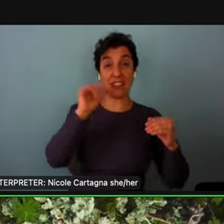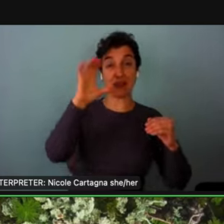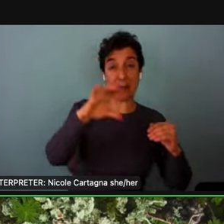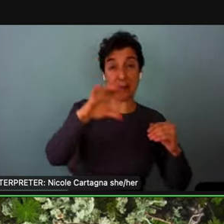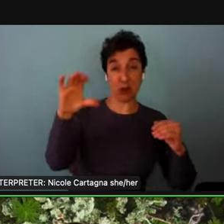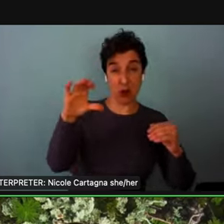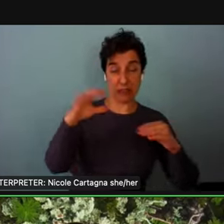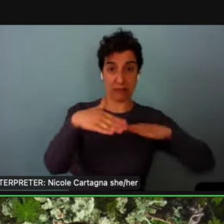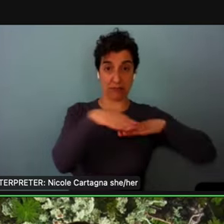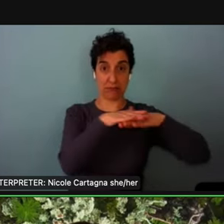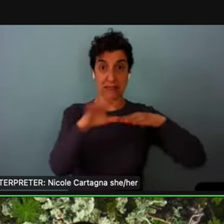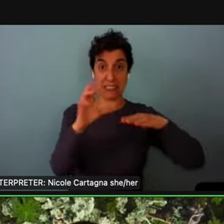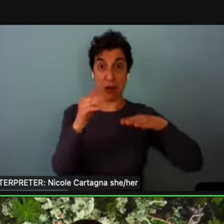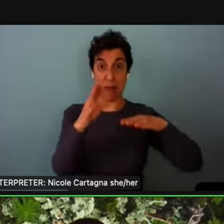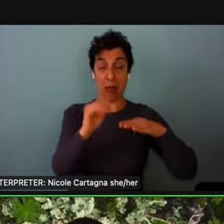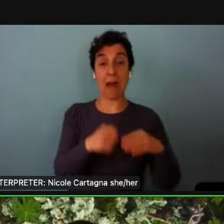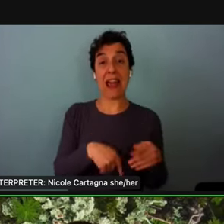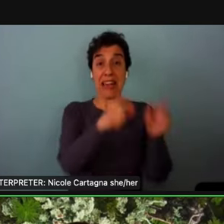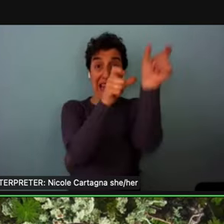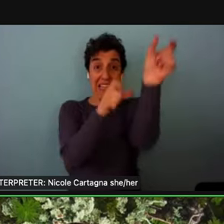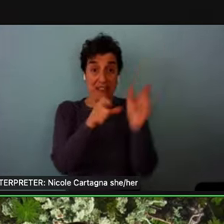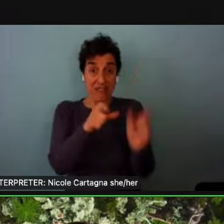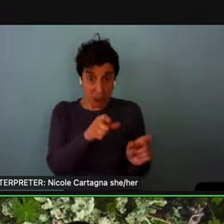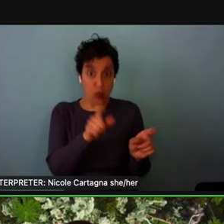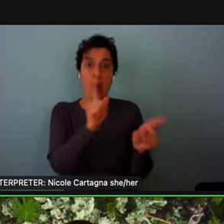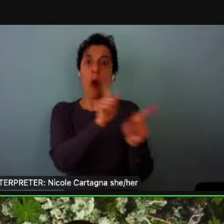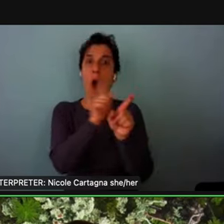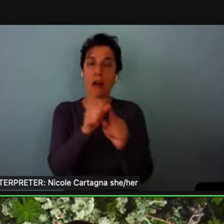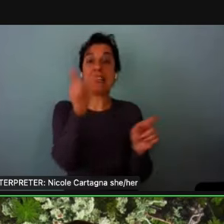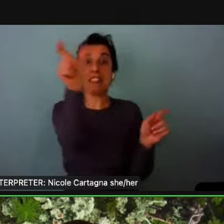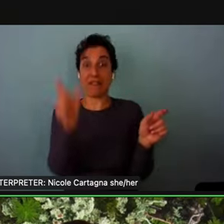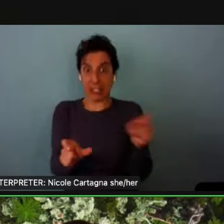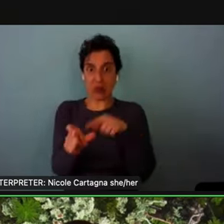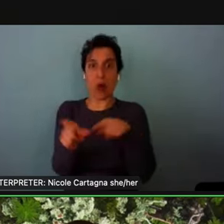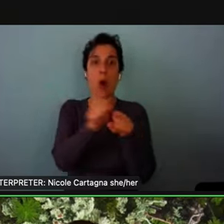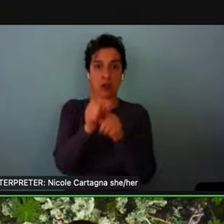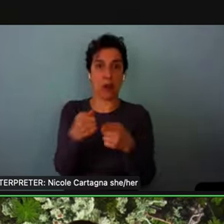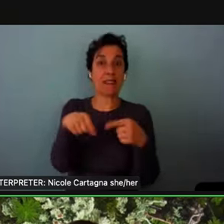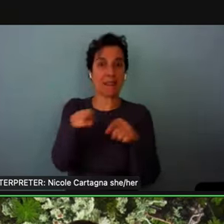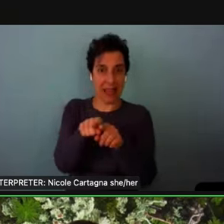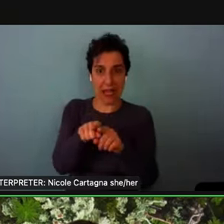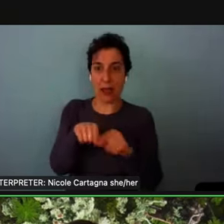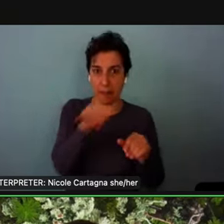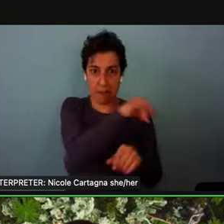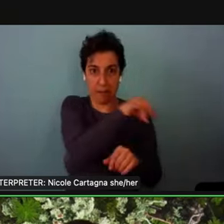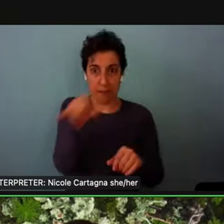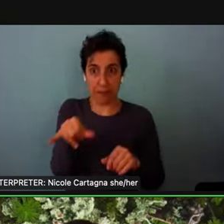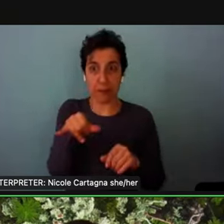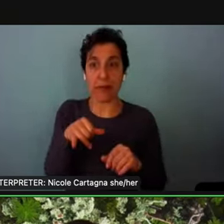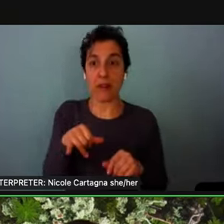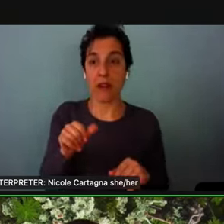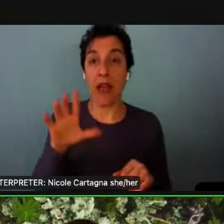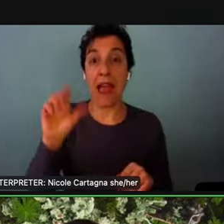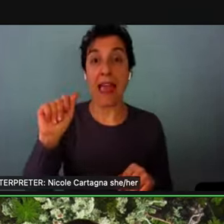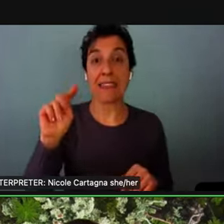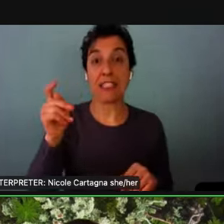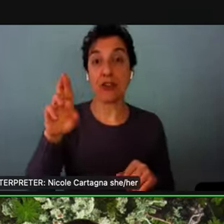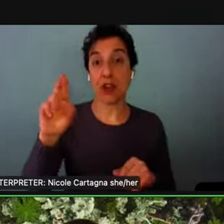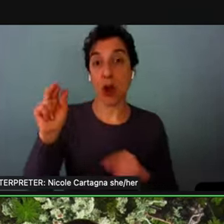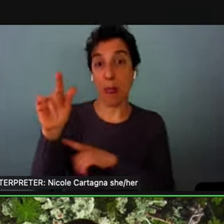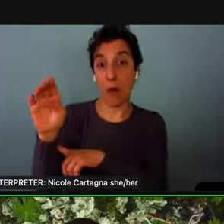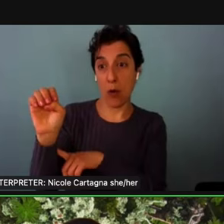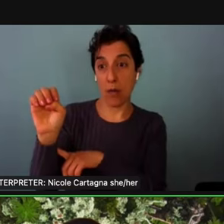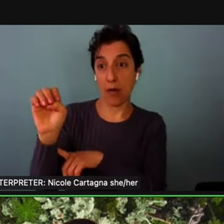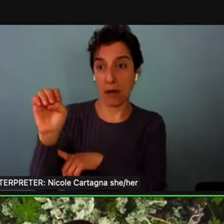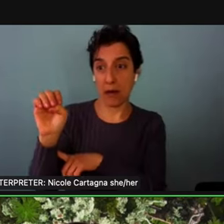the individual level, we find that this is also the case. Here is the primary map in the anterior lobe, right, ending around cross 1